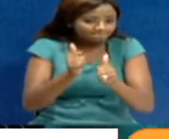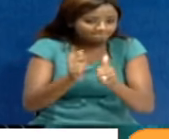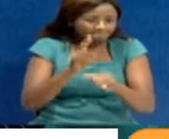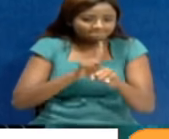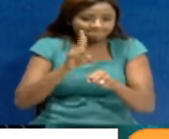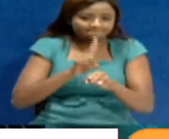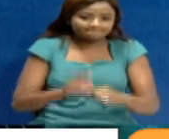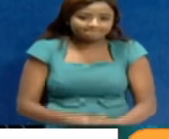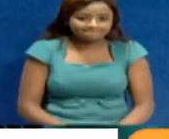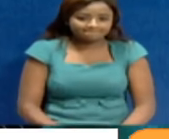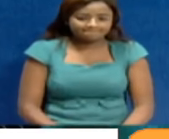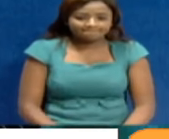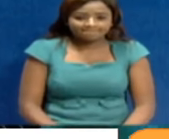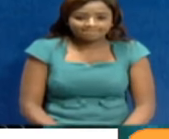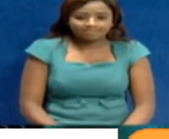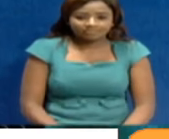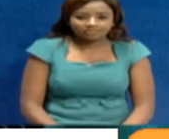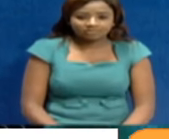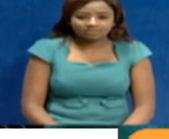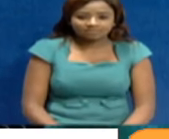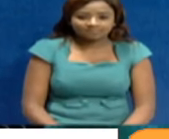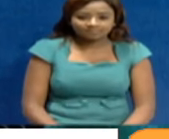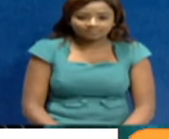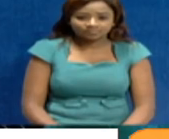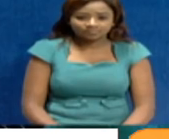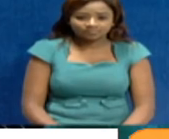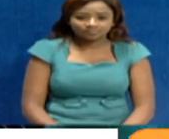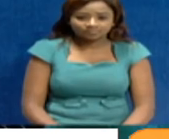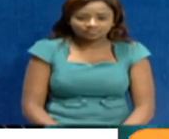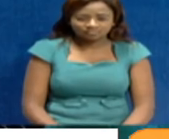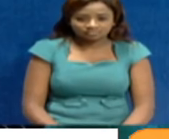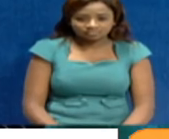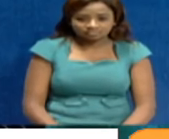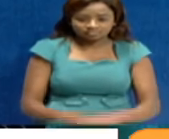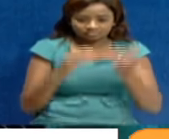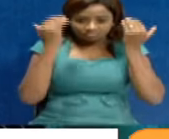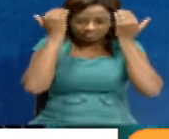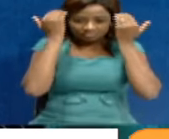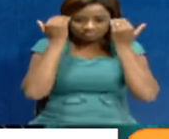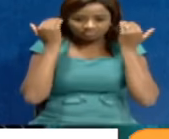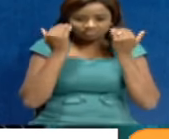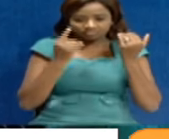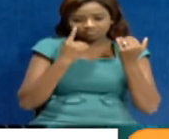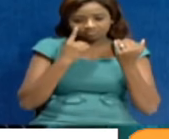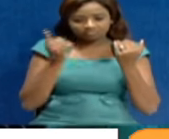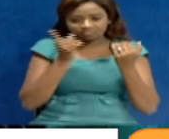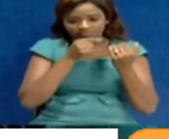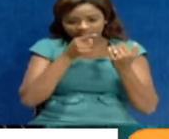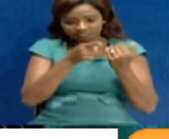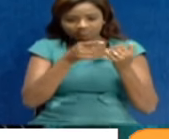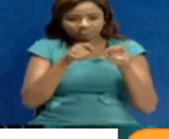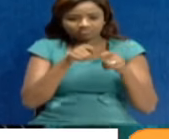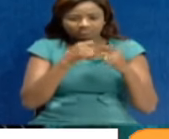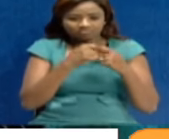used to fill those offices. The court has faulted both. Well, the court said